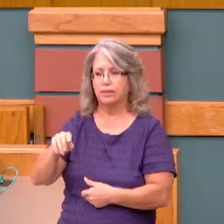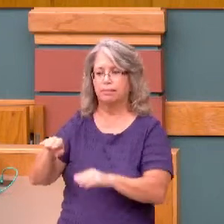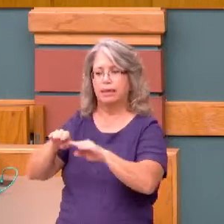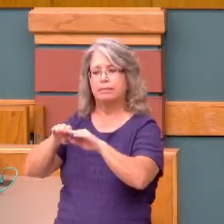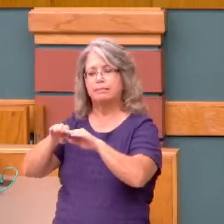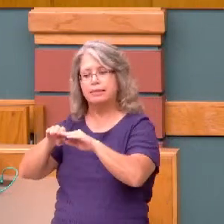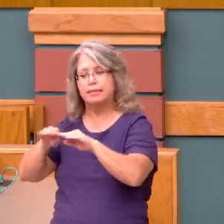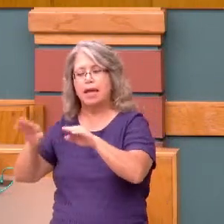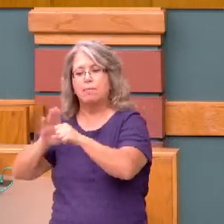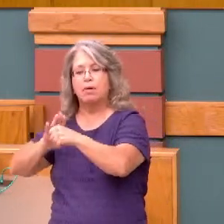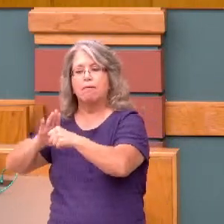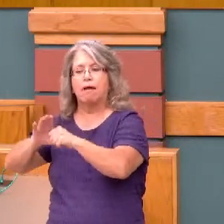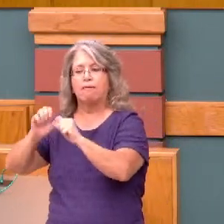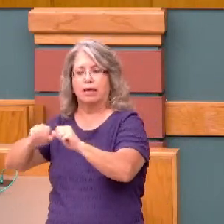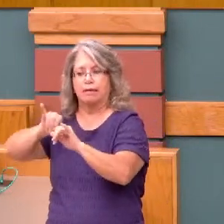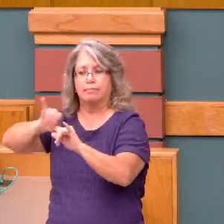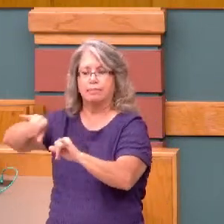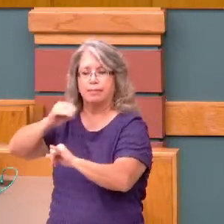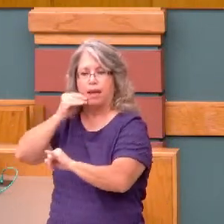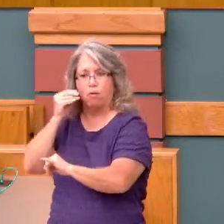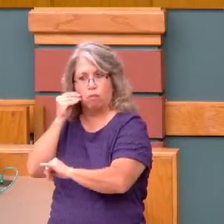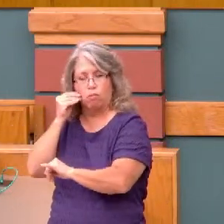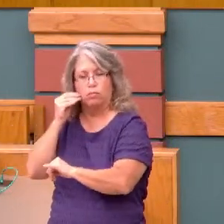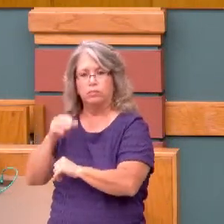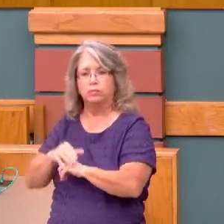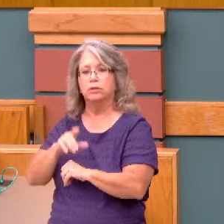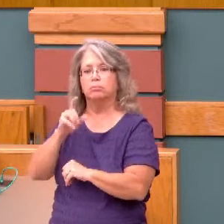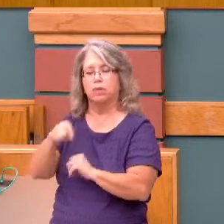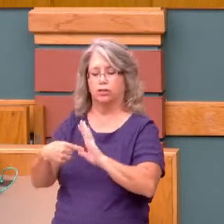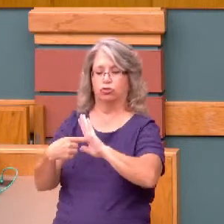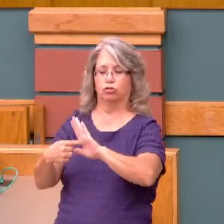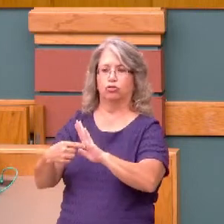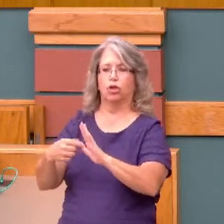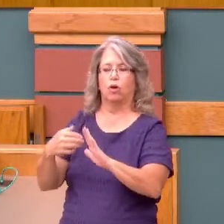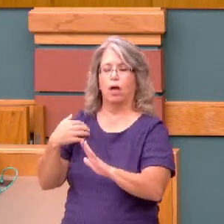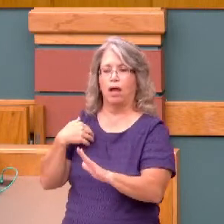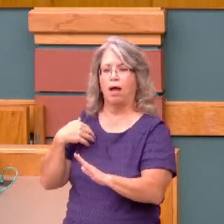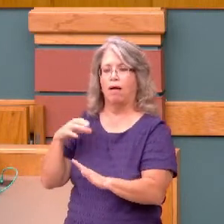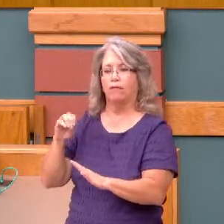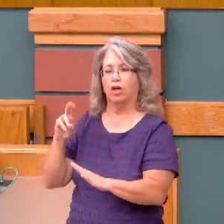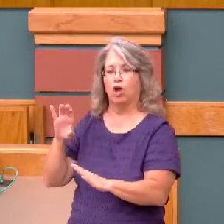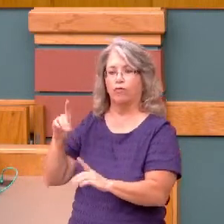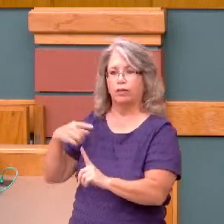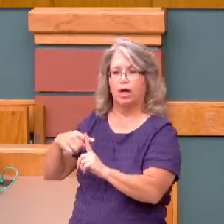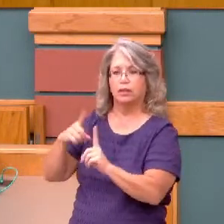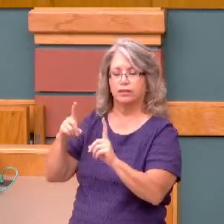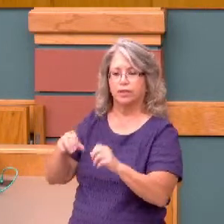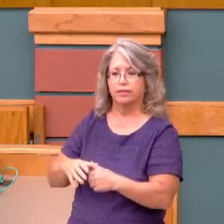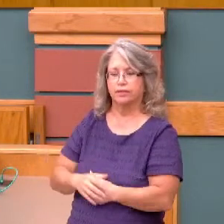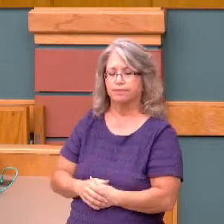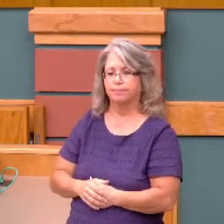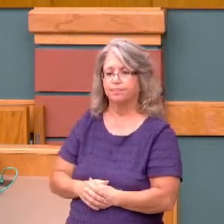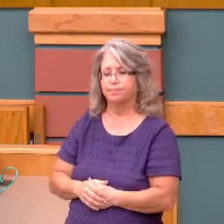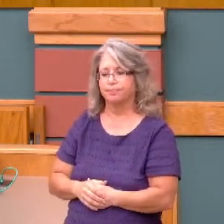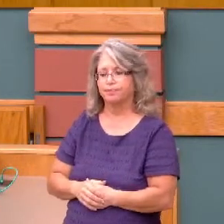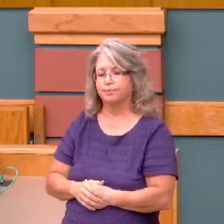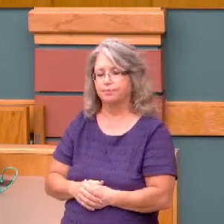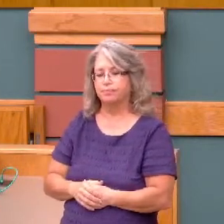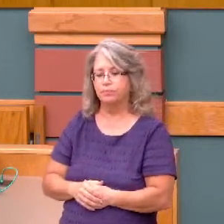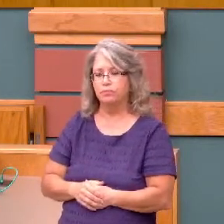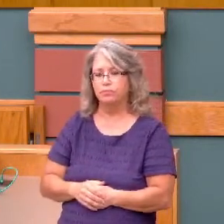COVID test. There is also indication for post-prophylaxis, meaning if you are highly